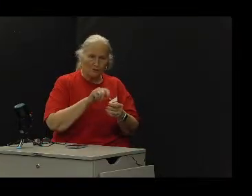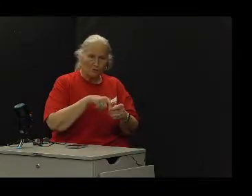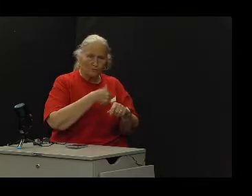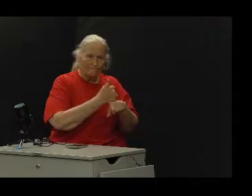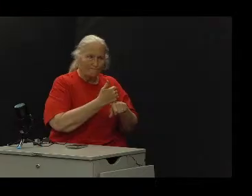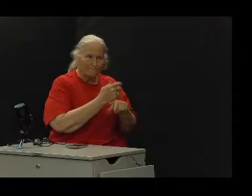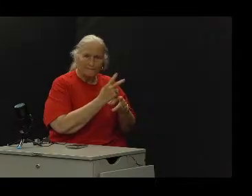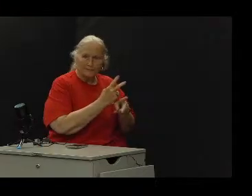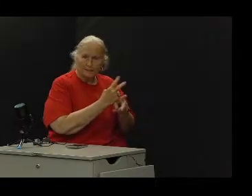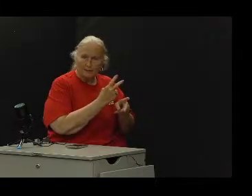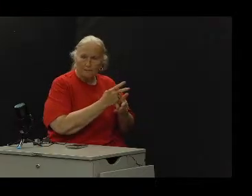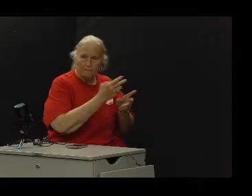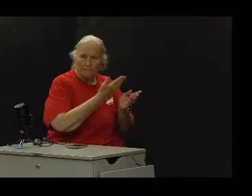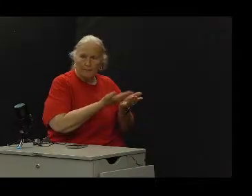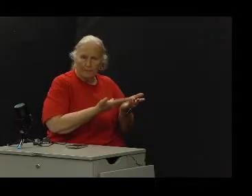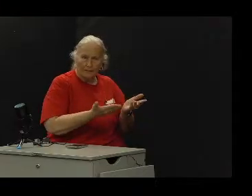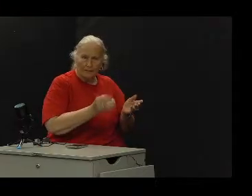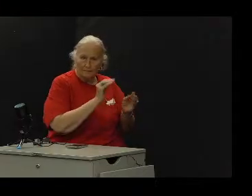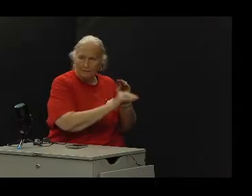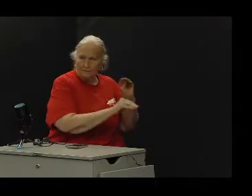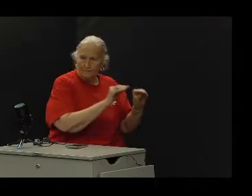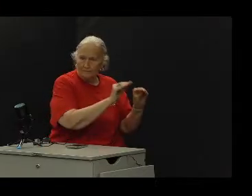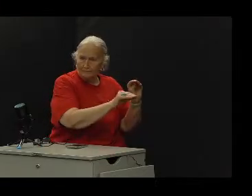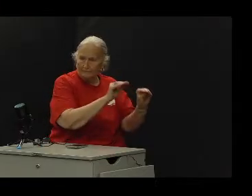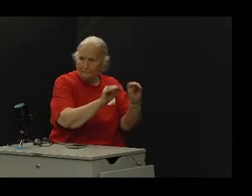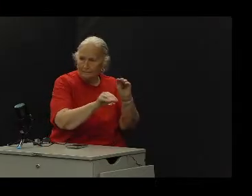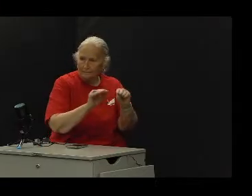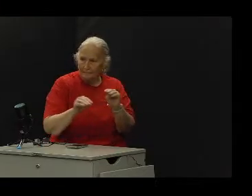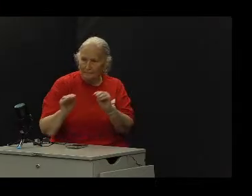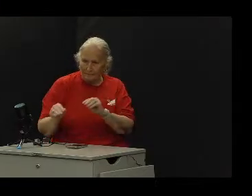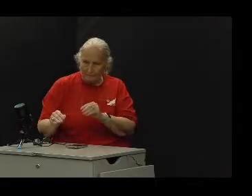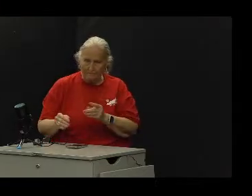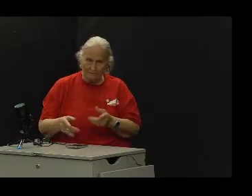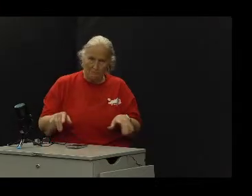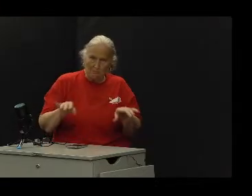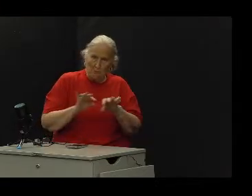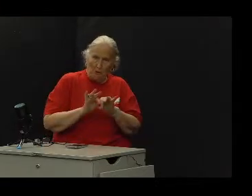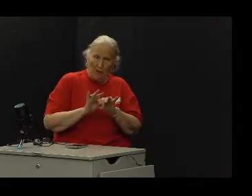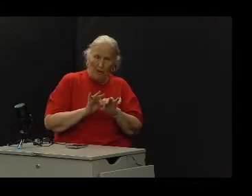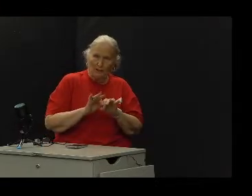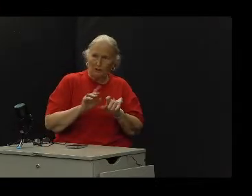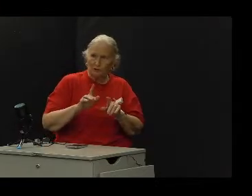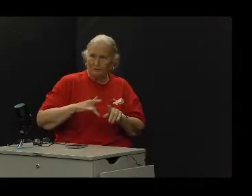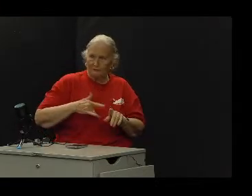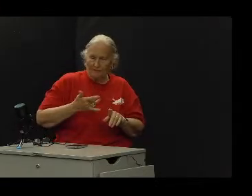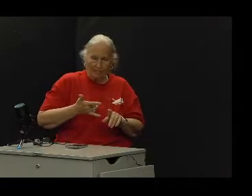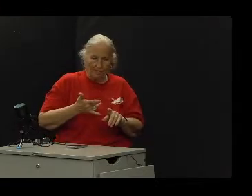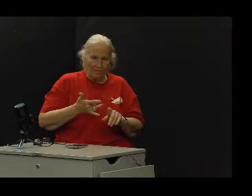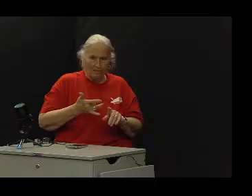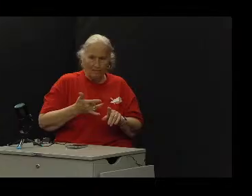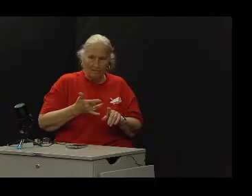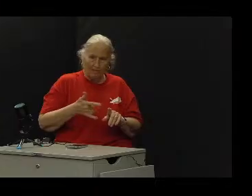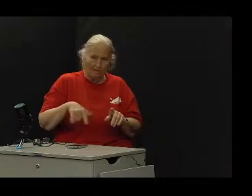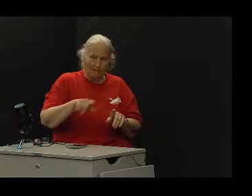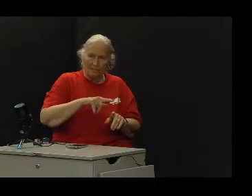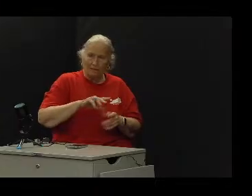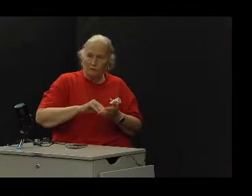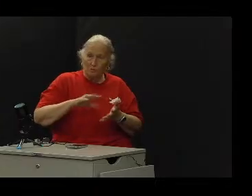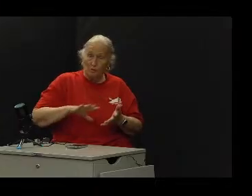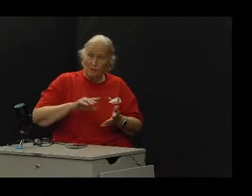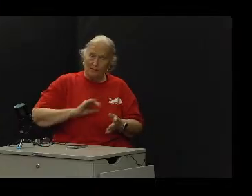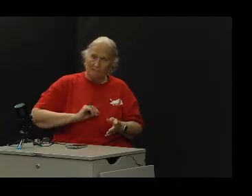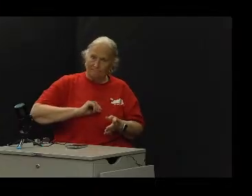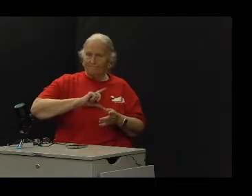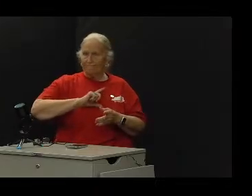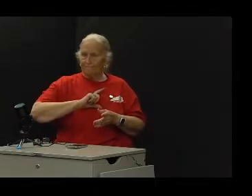So I think it would be wonderful if we could set up a dedicated spot for them to keep all of their equipment and materials, just so that they